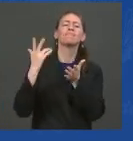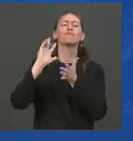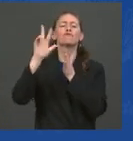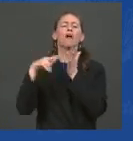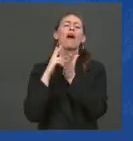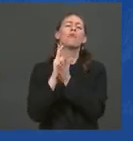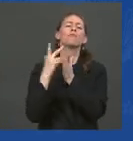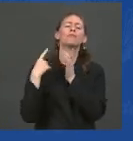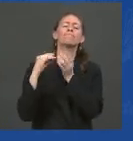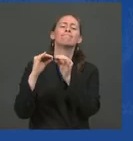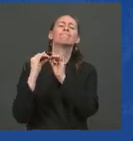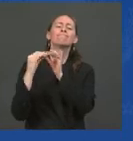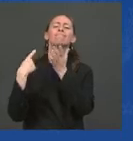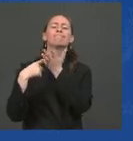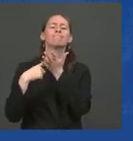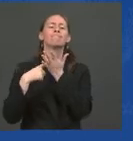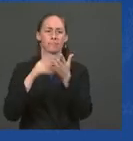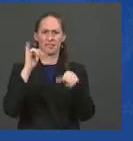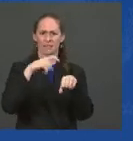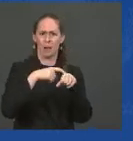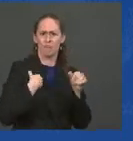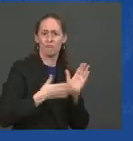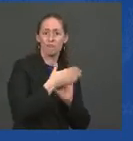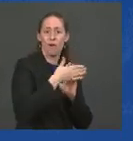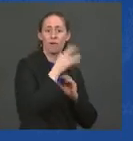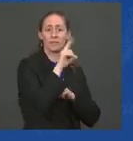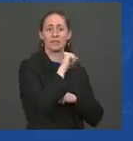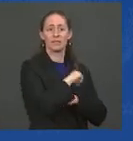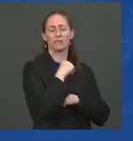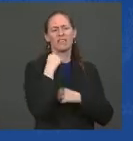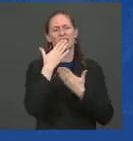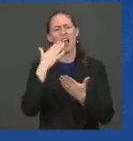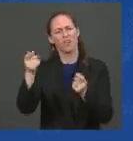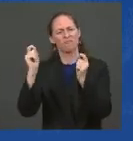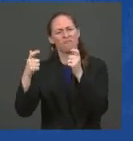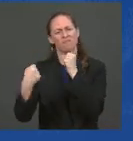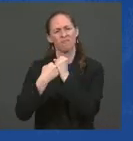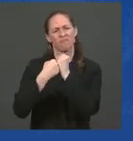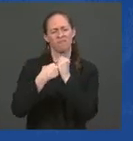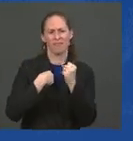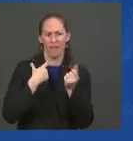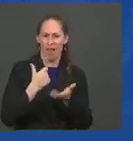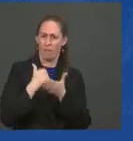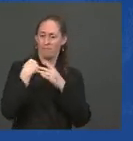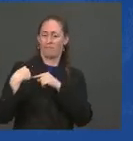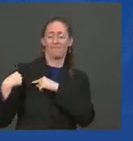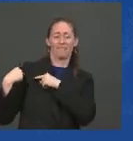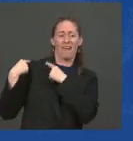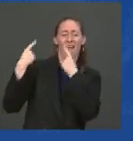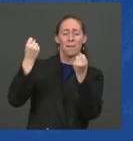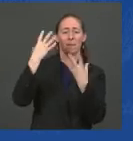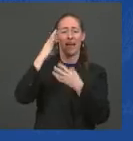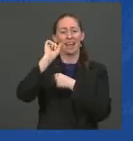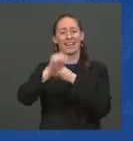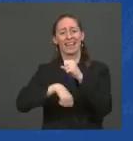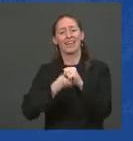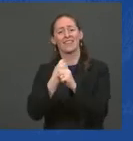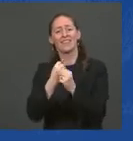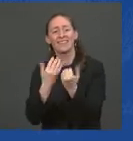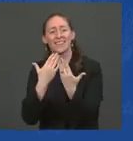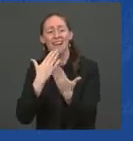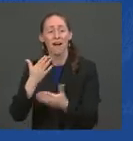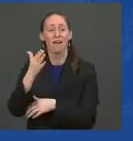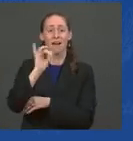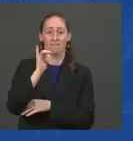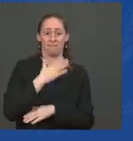Senate. And so I thank you, Rosa, for countless things over the years. But I come from a large family, and if we had one more member